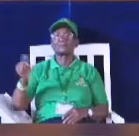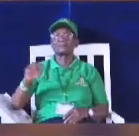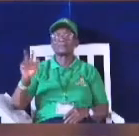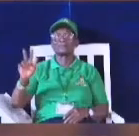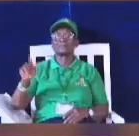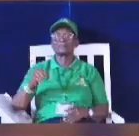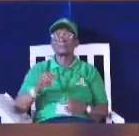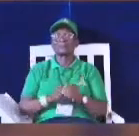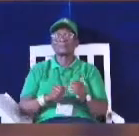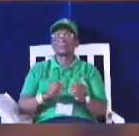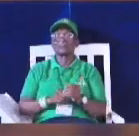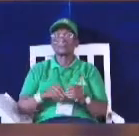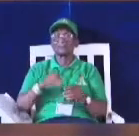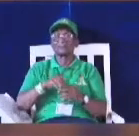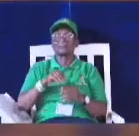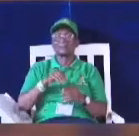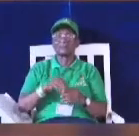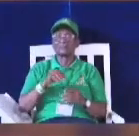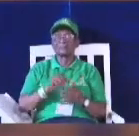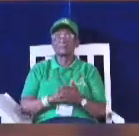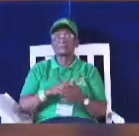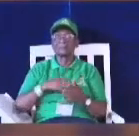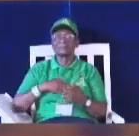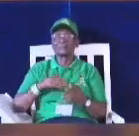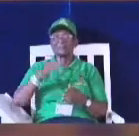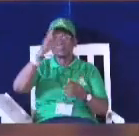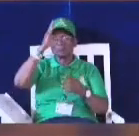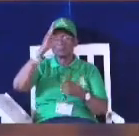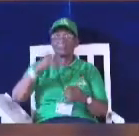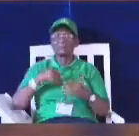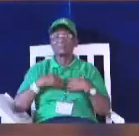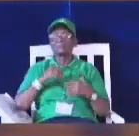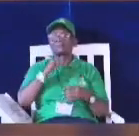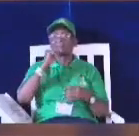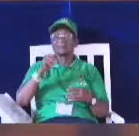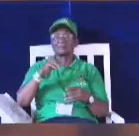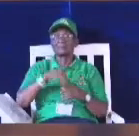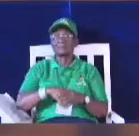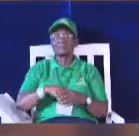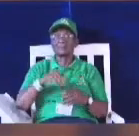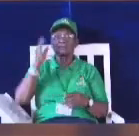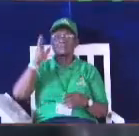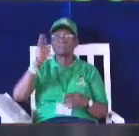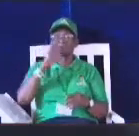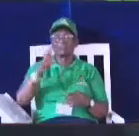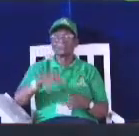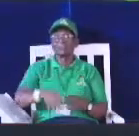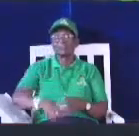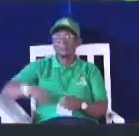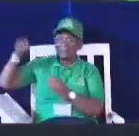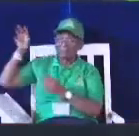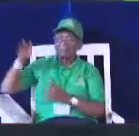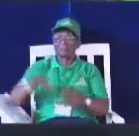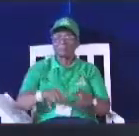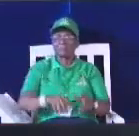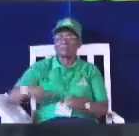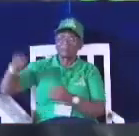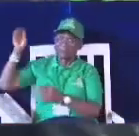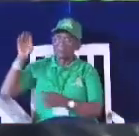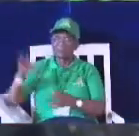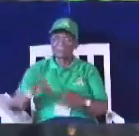Every plant that my Father has not planted shall be rooted